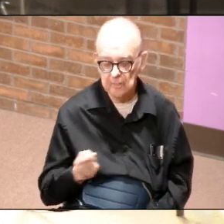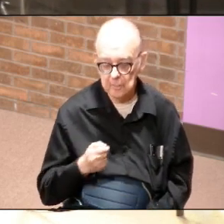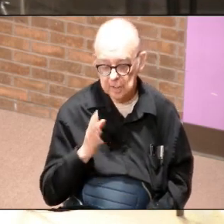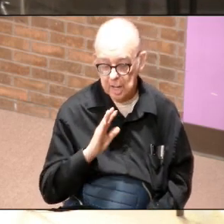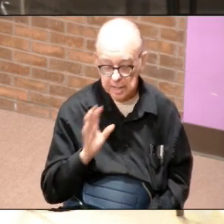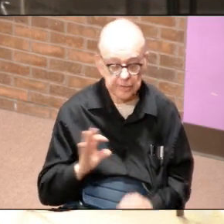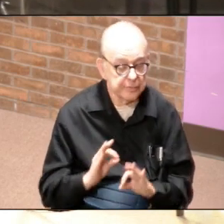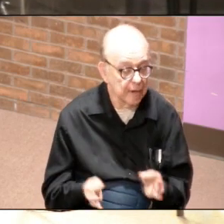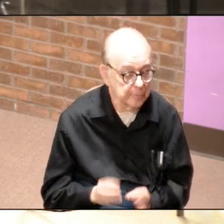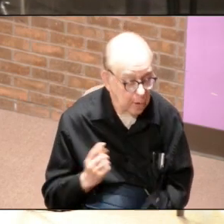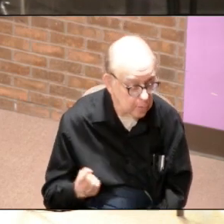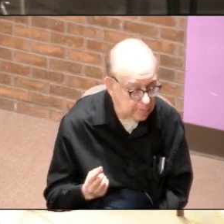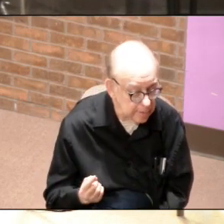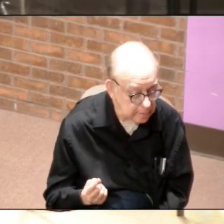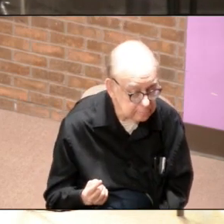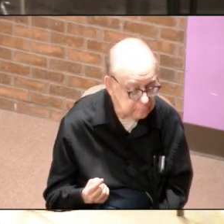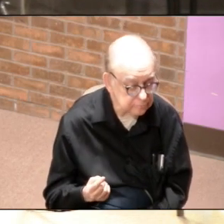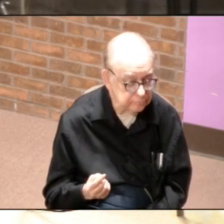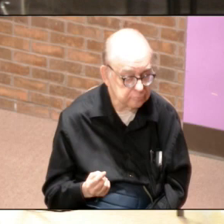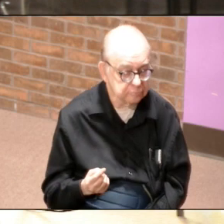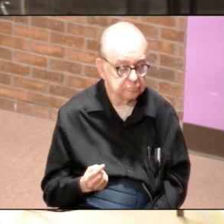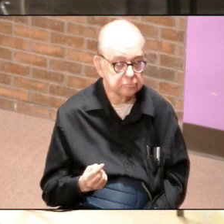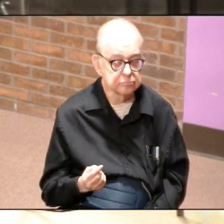God's family, okay?